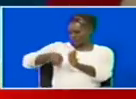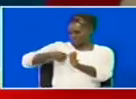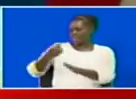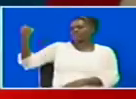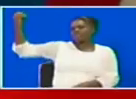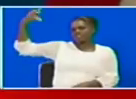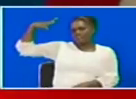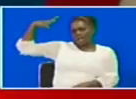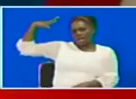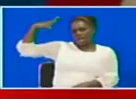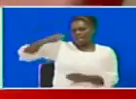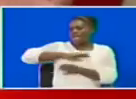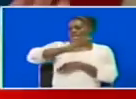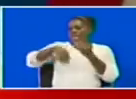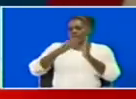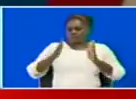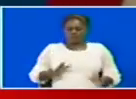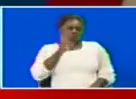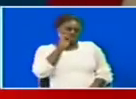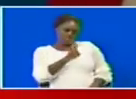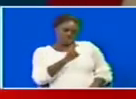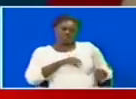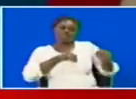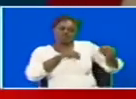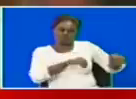shine for everyone to